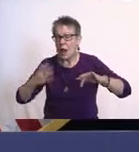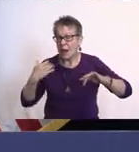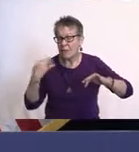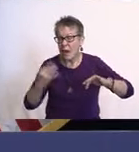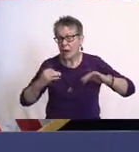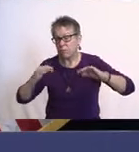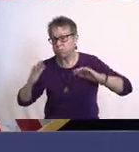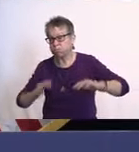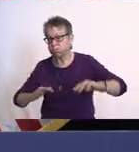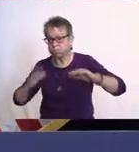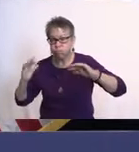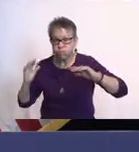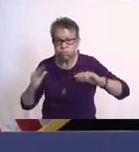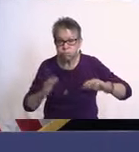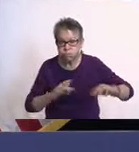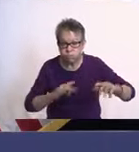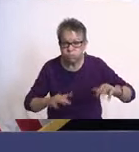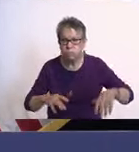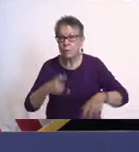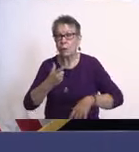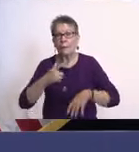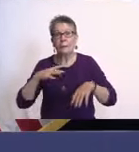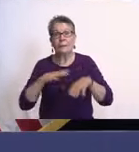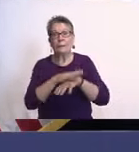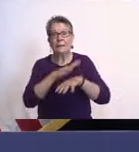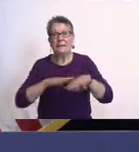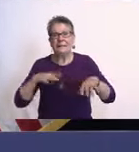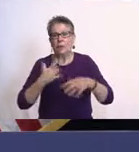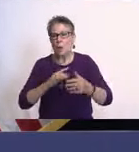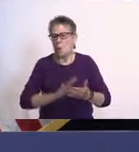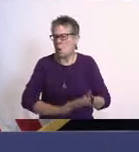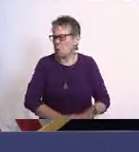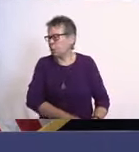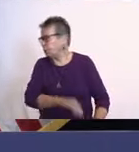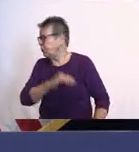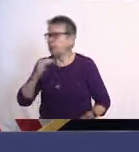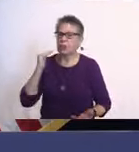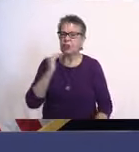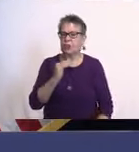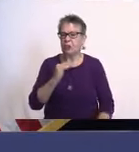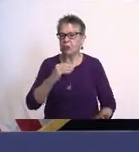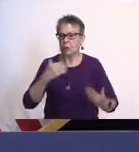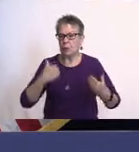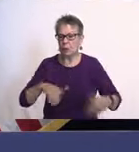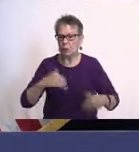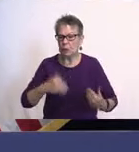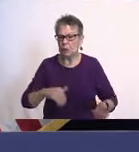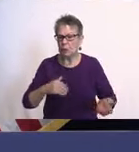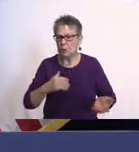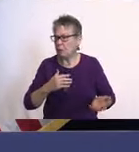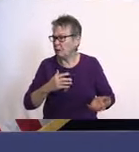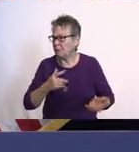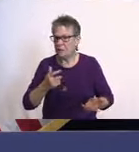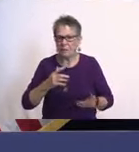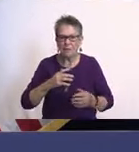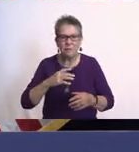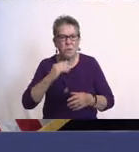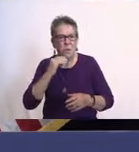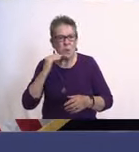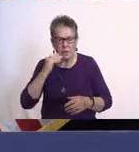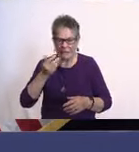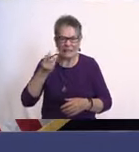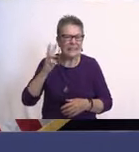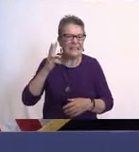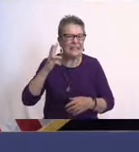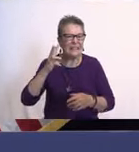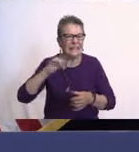crushed. So we got about 16 inches where we are. That number got up, I think, as high as 20 inches. It was an all-state snow